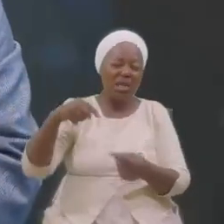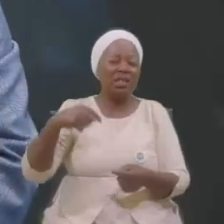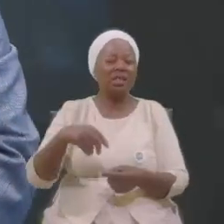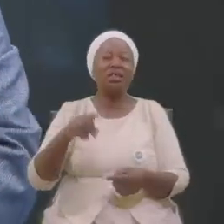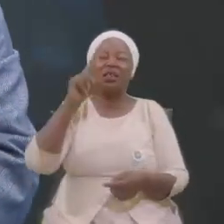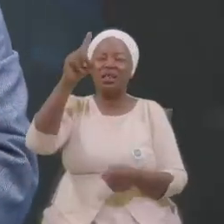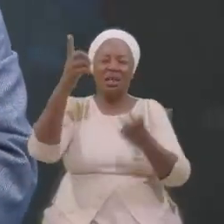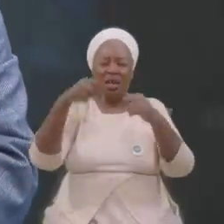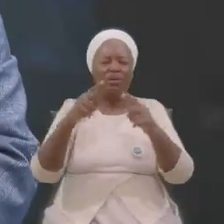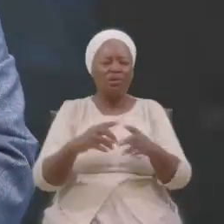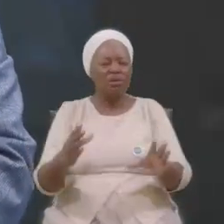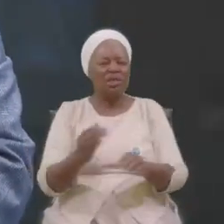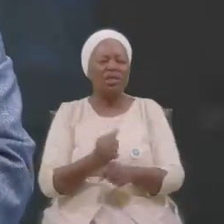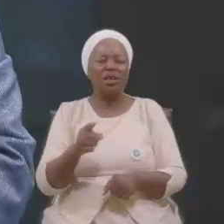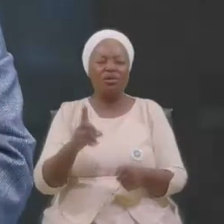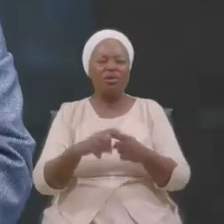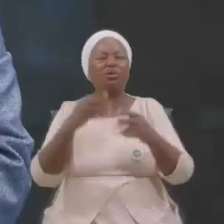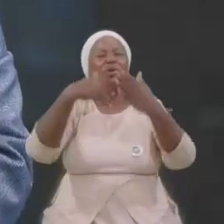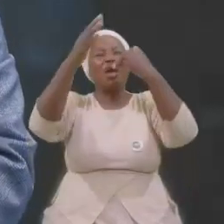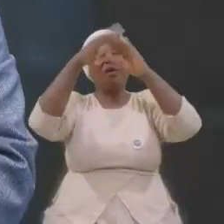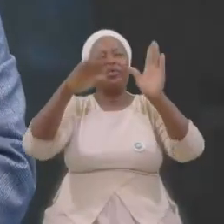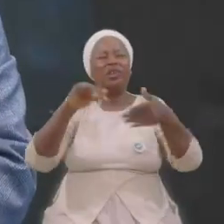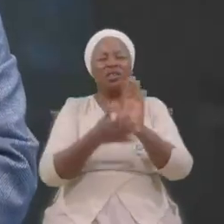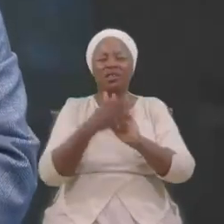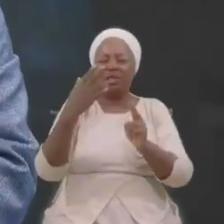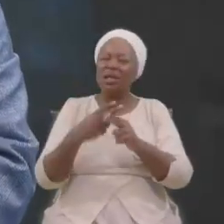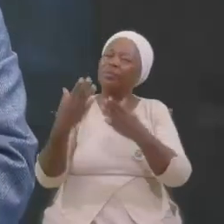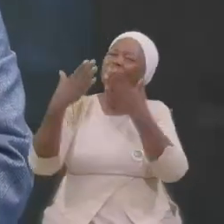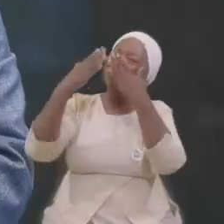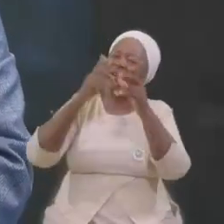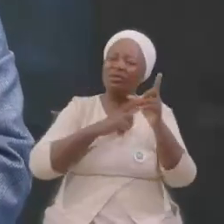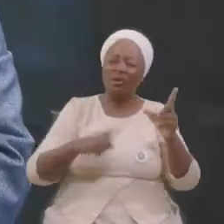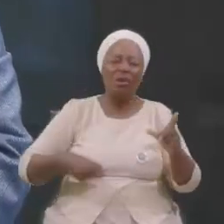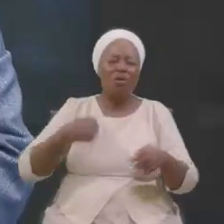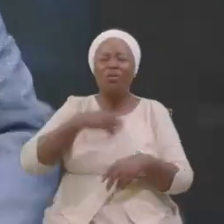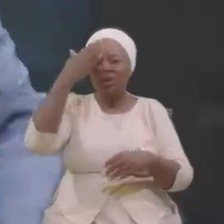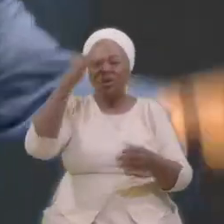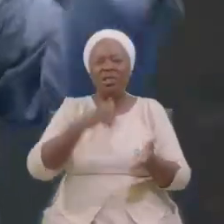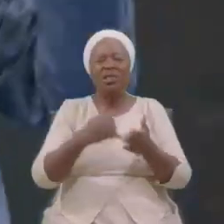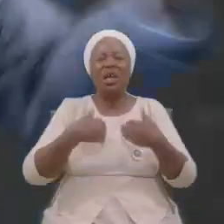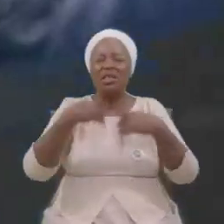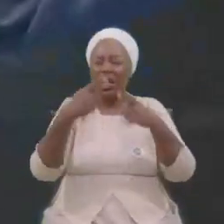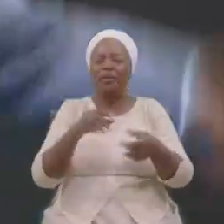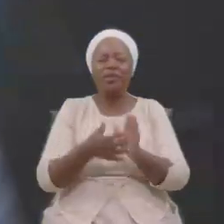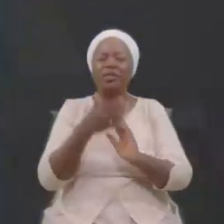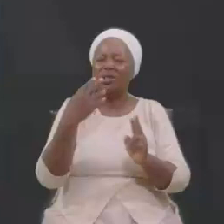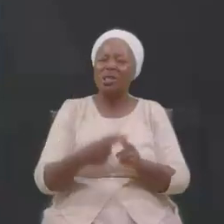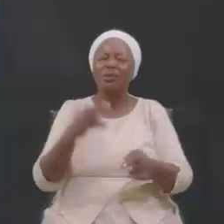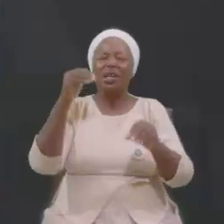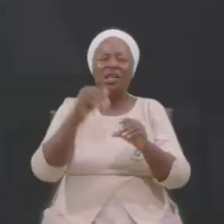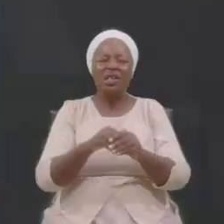to take you to heaven. Thank you, Lord. We know it's done. In